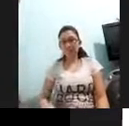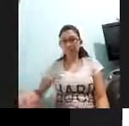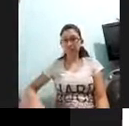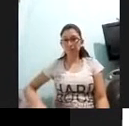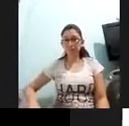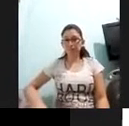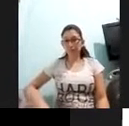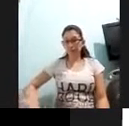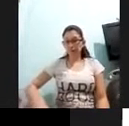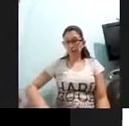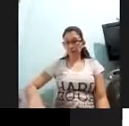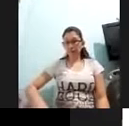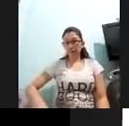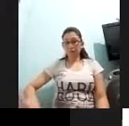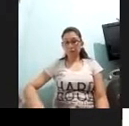D-A-R-I-O.